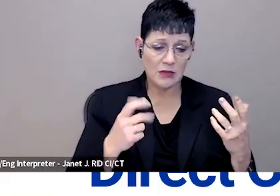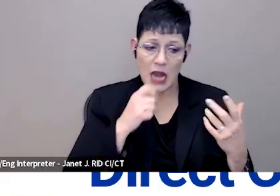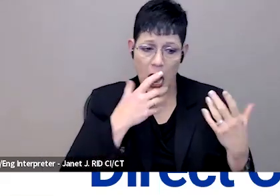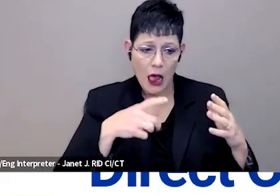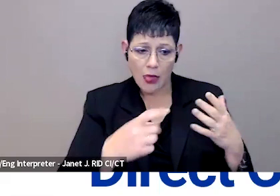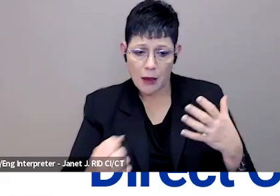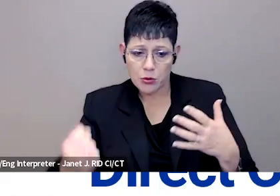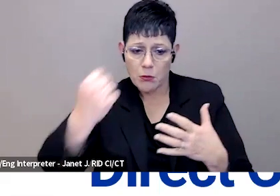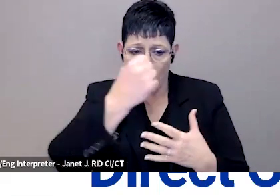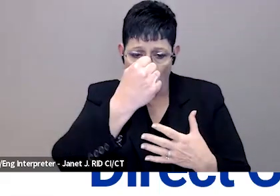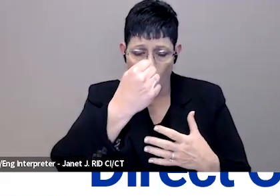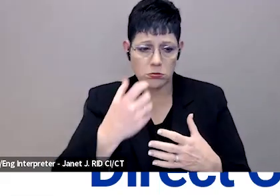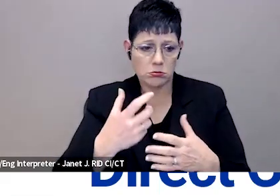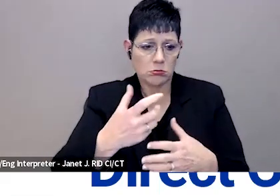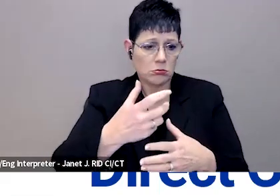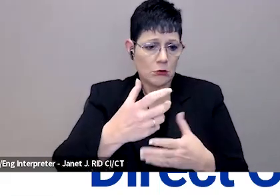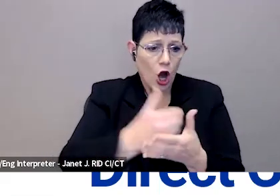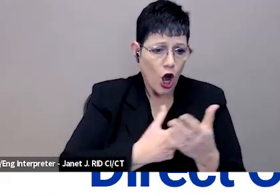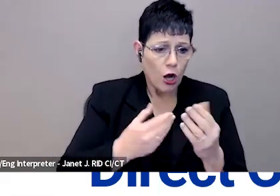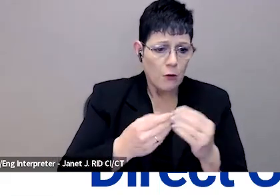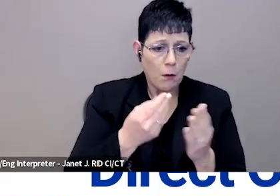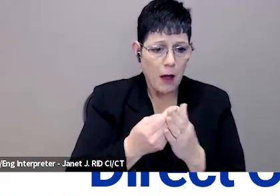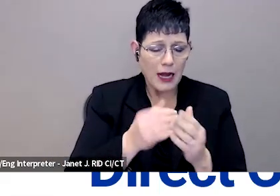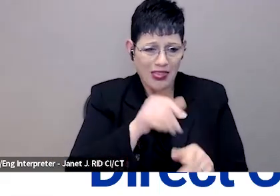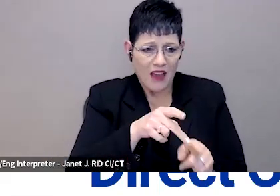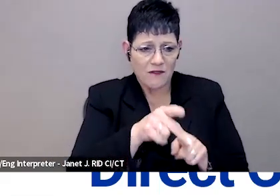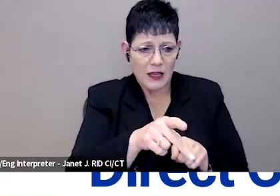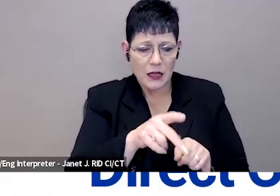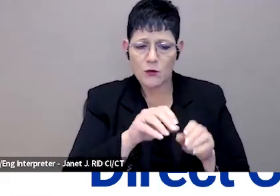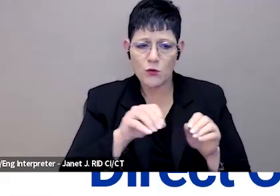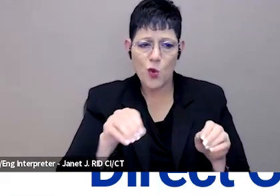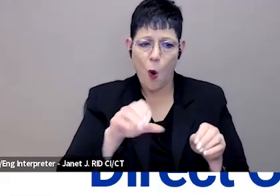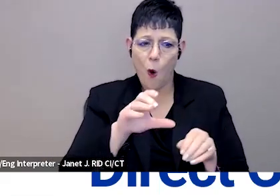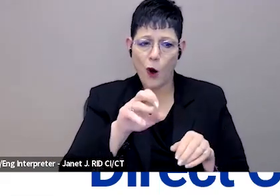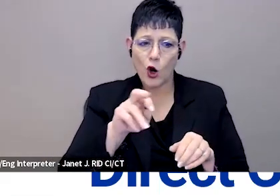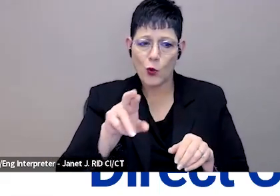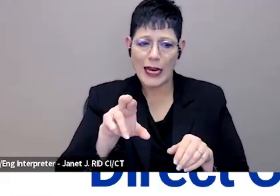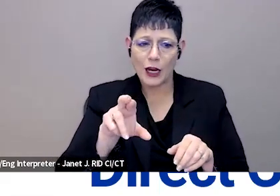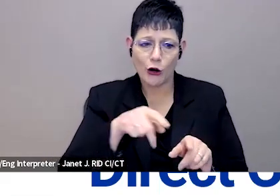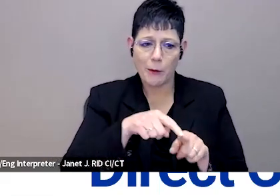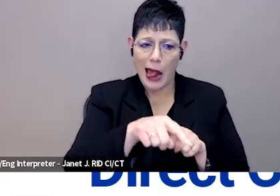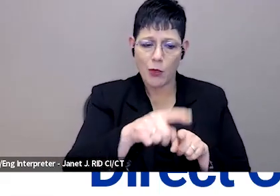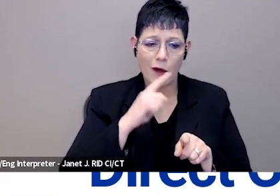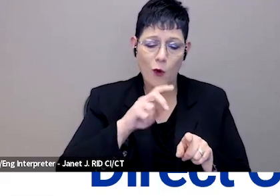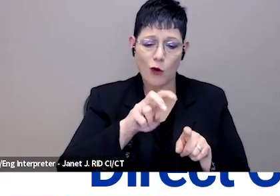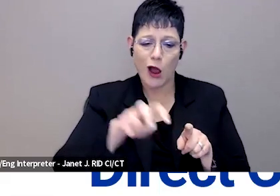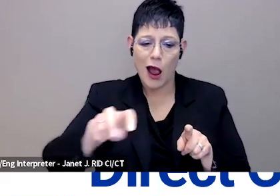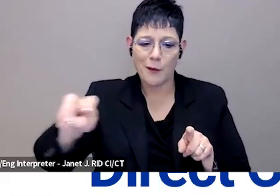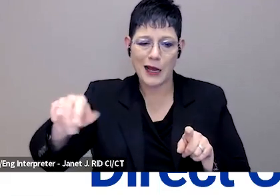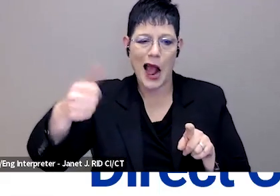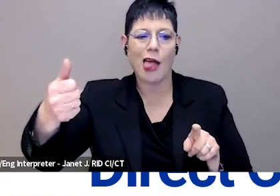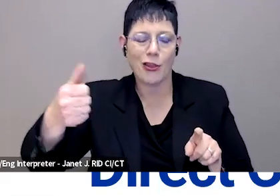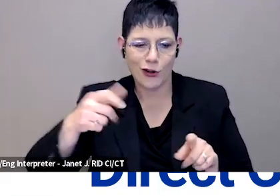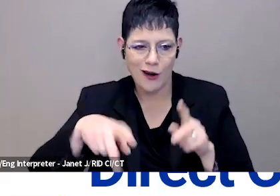to stay and advance within direct care, but also career pathways that would take them into other careers or other